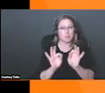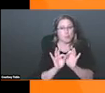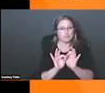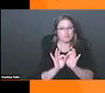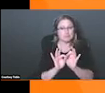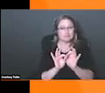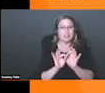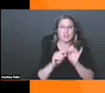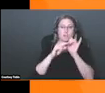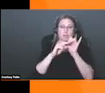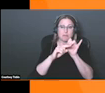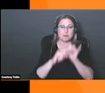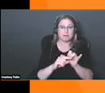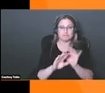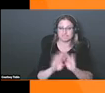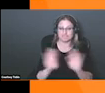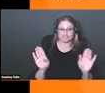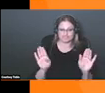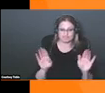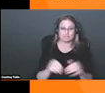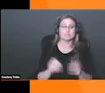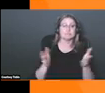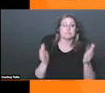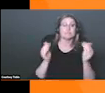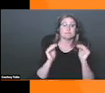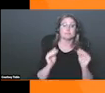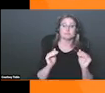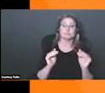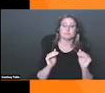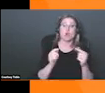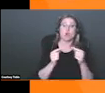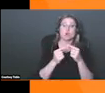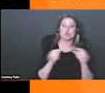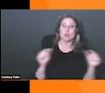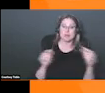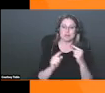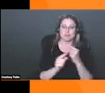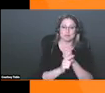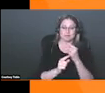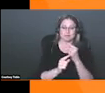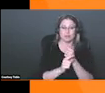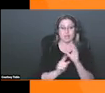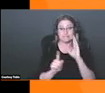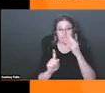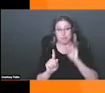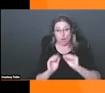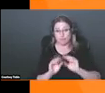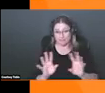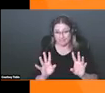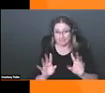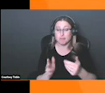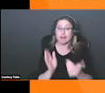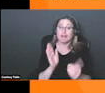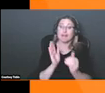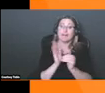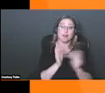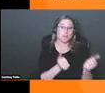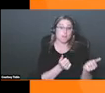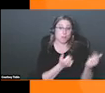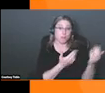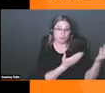use that technical jargon. Grammatically correct, another one seems so obvious. So many proposals